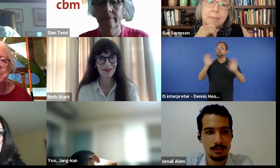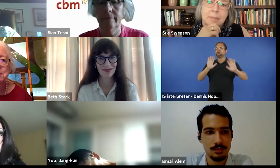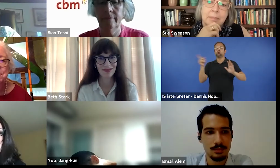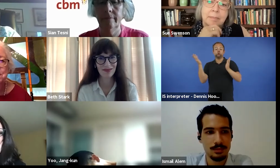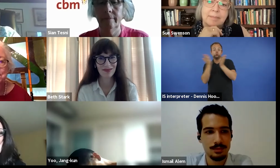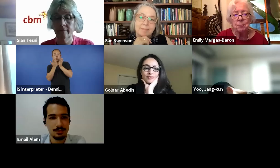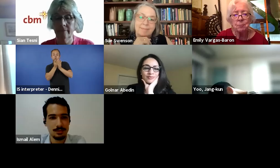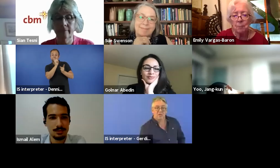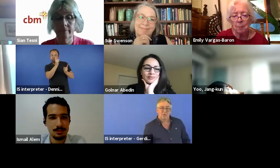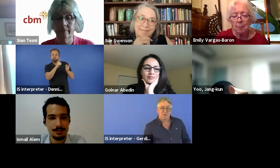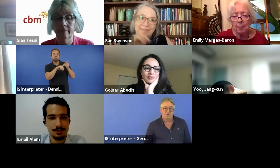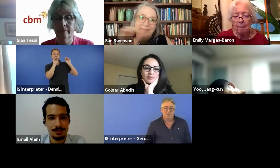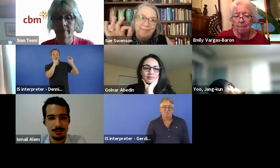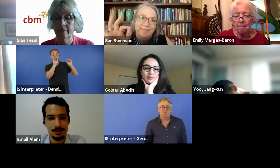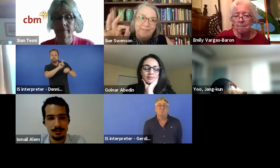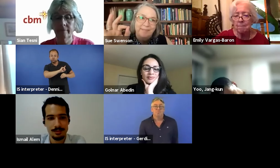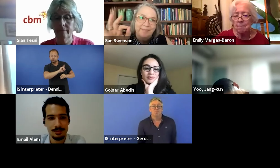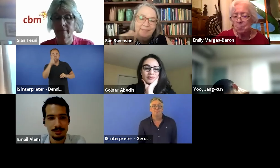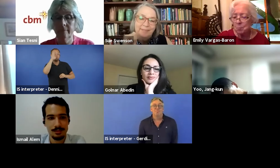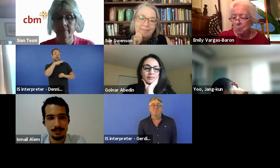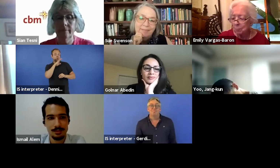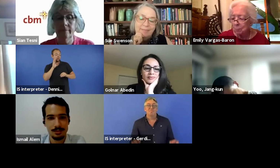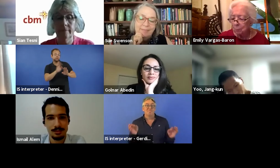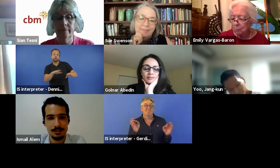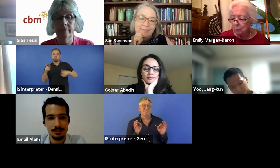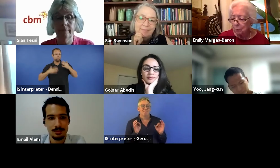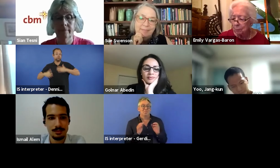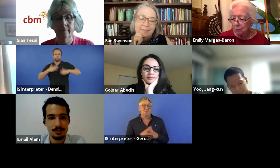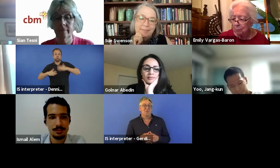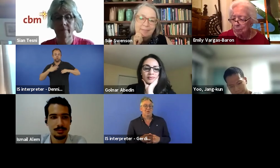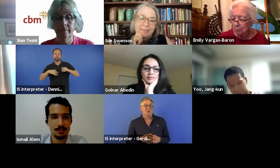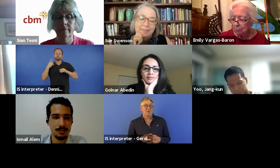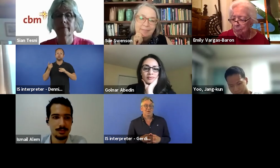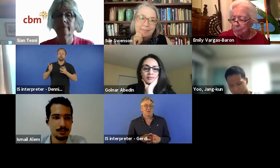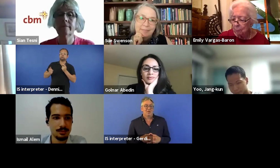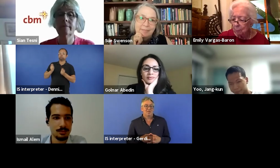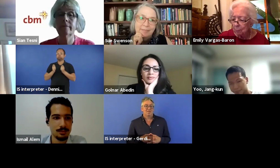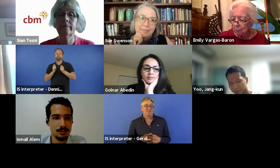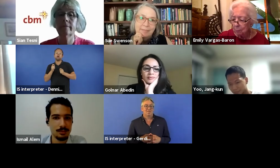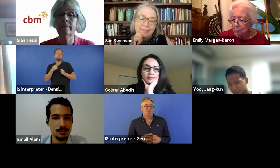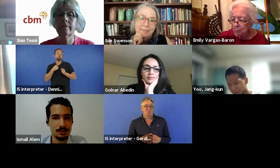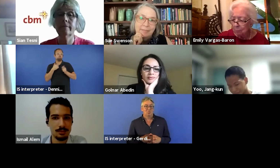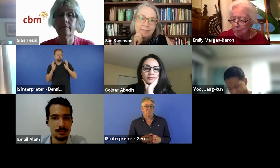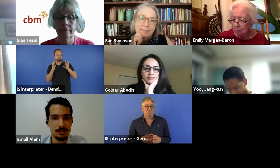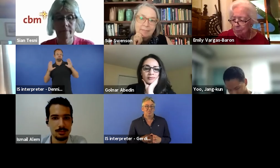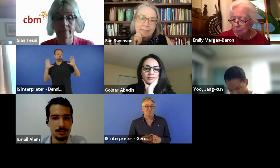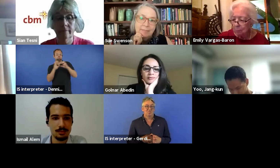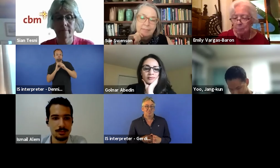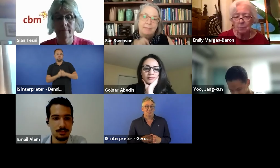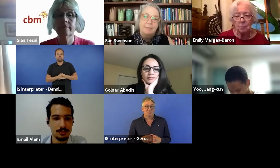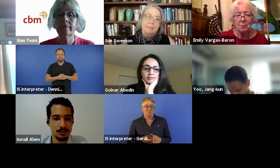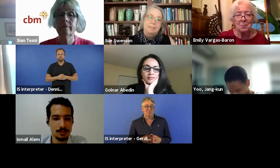resume. Thank you. Thank you. I love especially us looking at that, how do we drive action